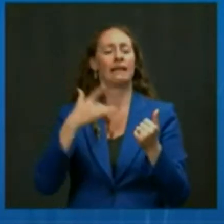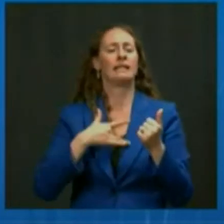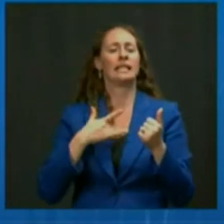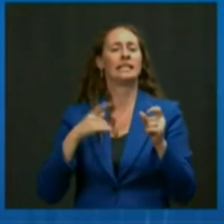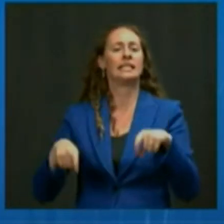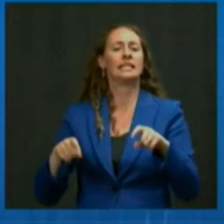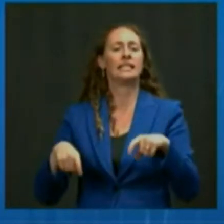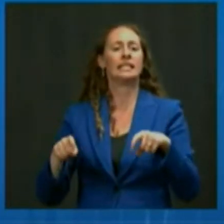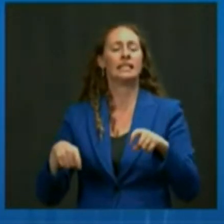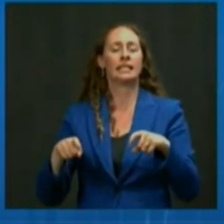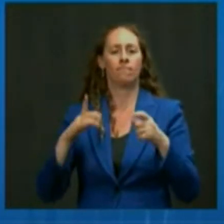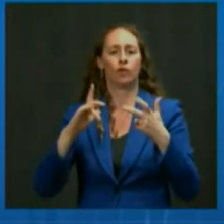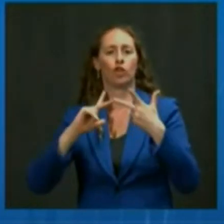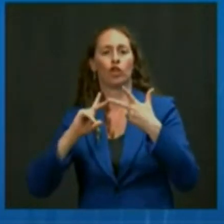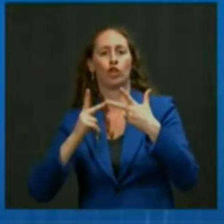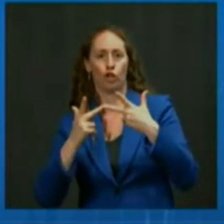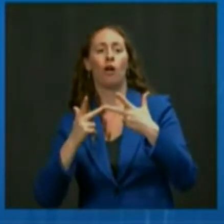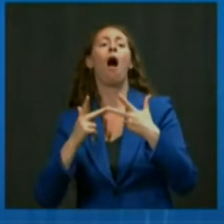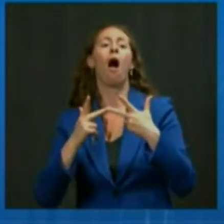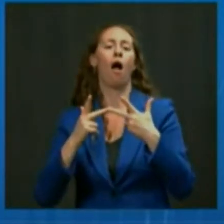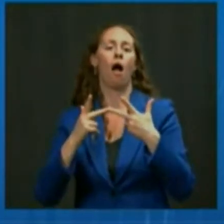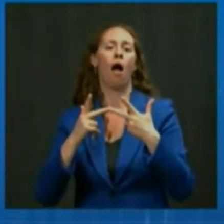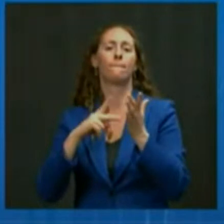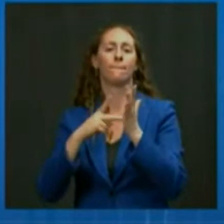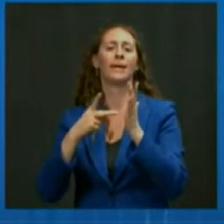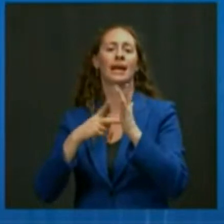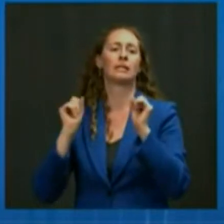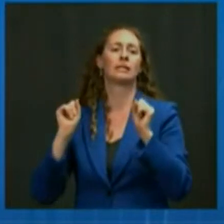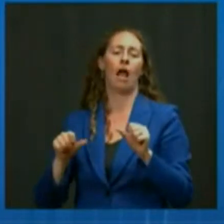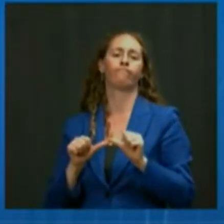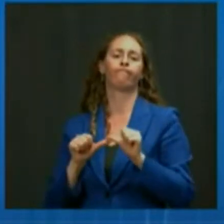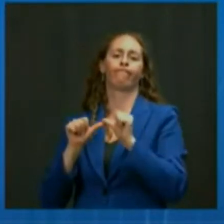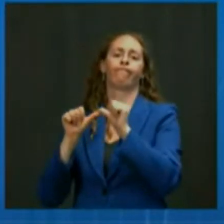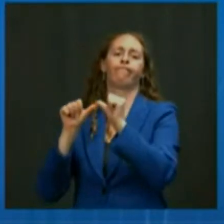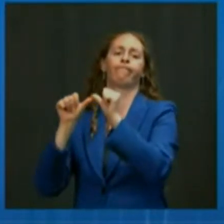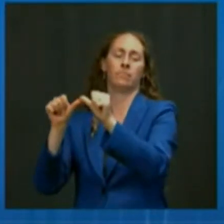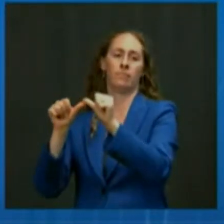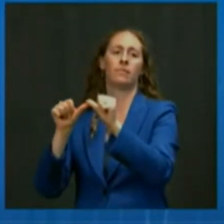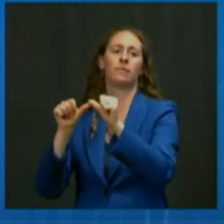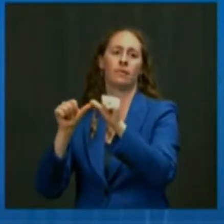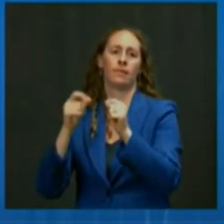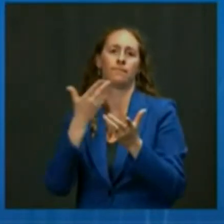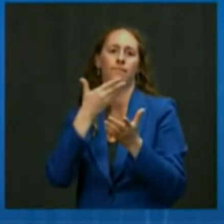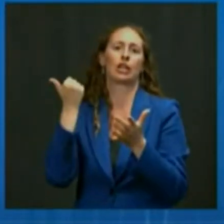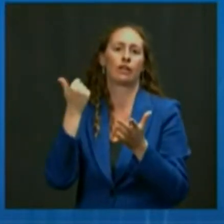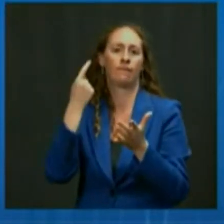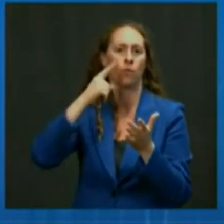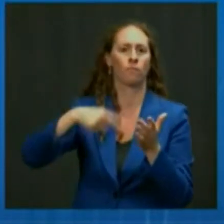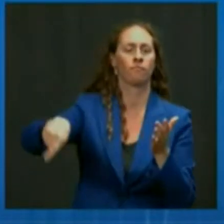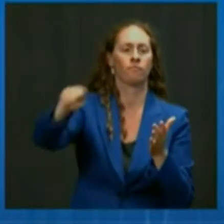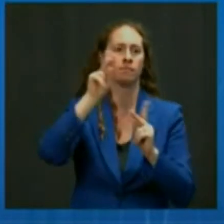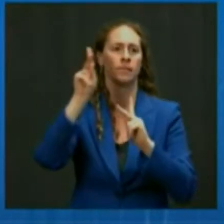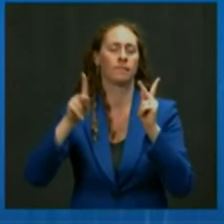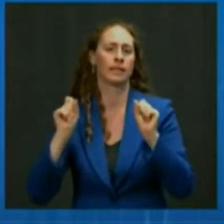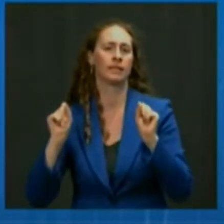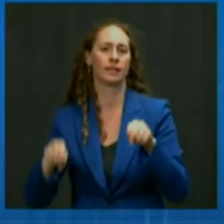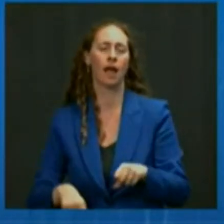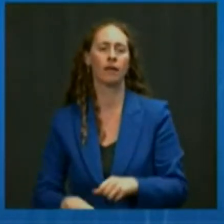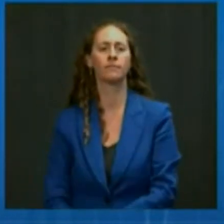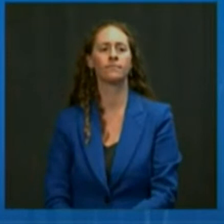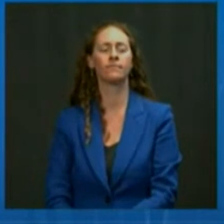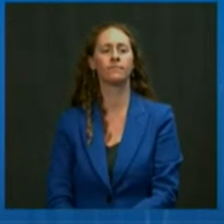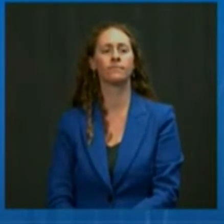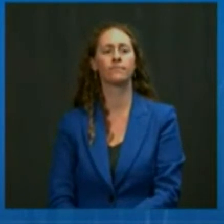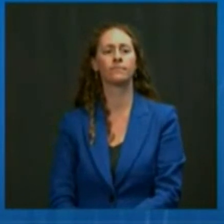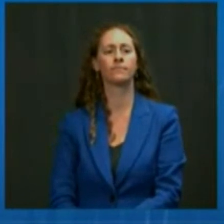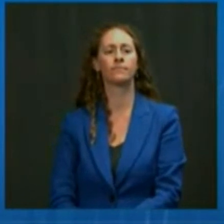dose of vaccine to our immunocompromised people, anyone immunocompromised who's eligible for vaccination. However, what we've